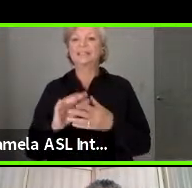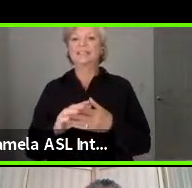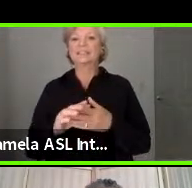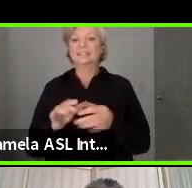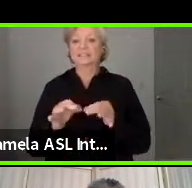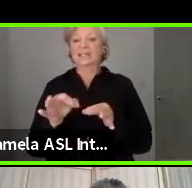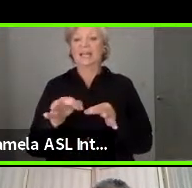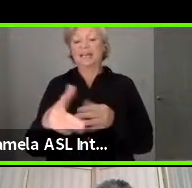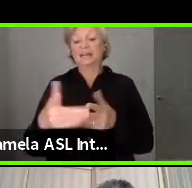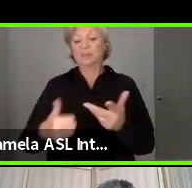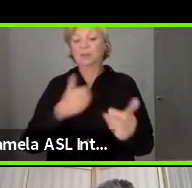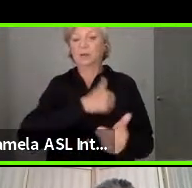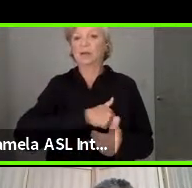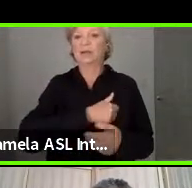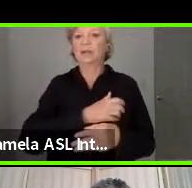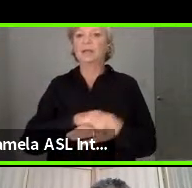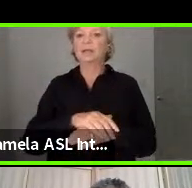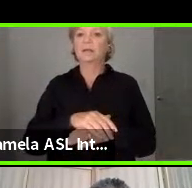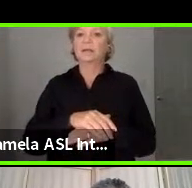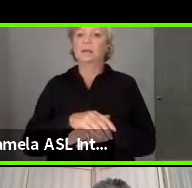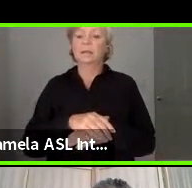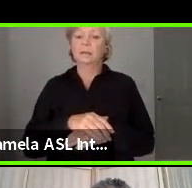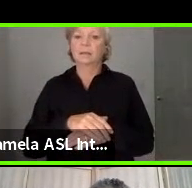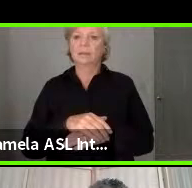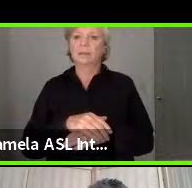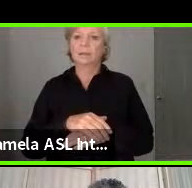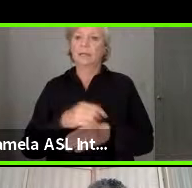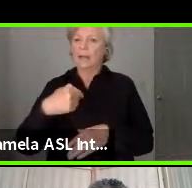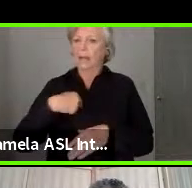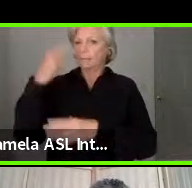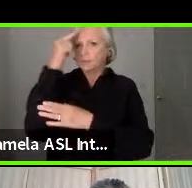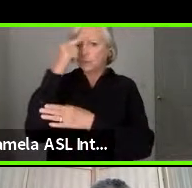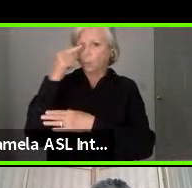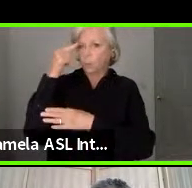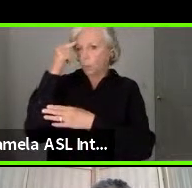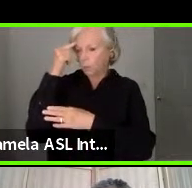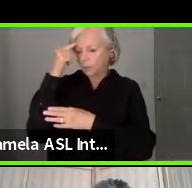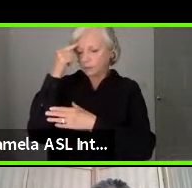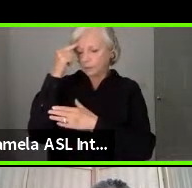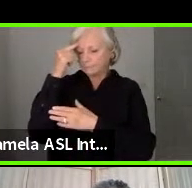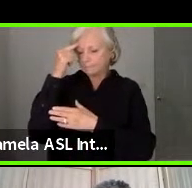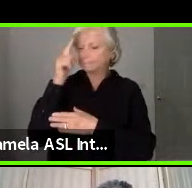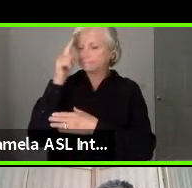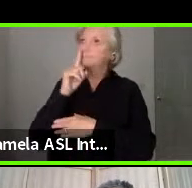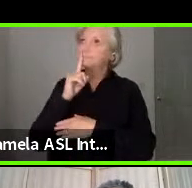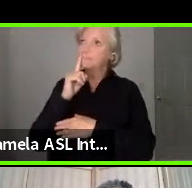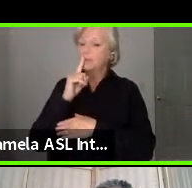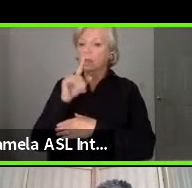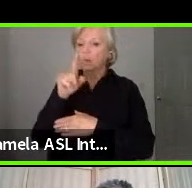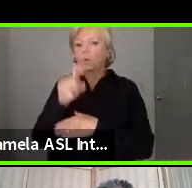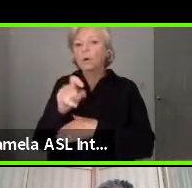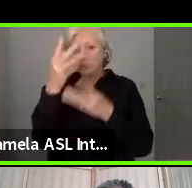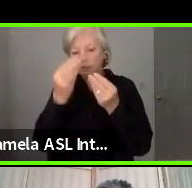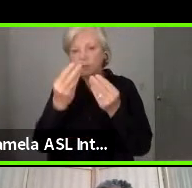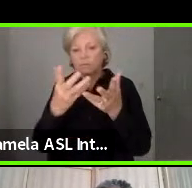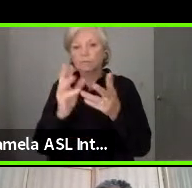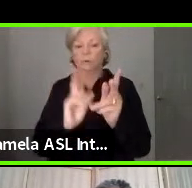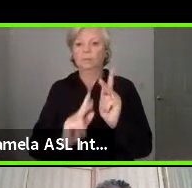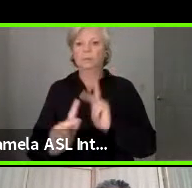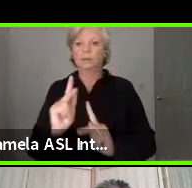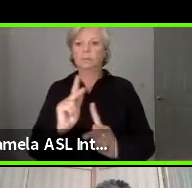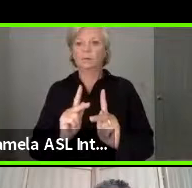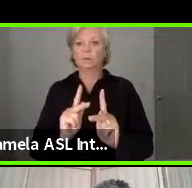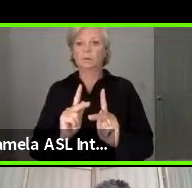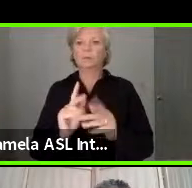them. I was wondering what we're supposed to be telling people, and I'm, this is dog